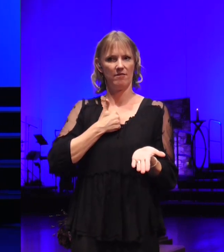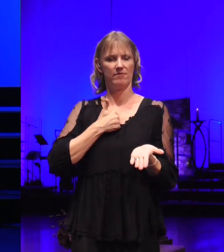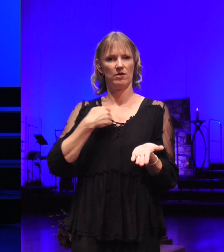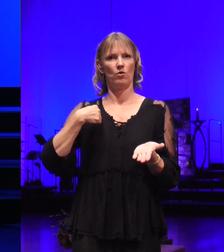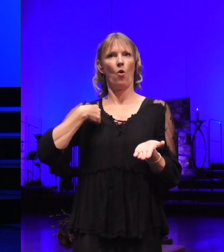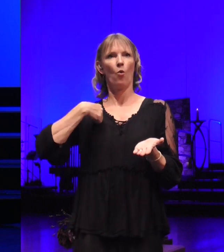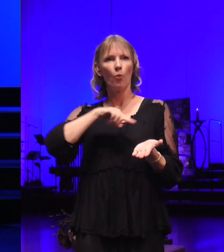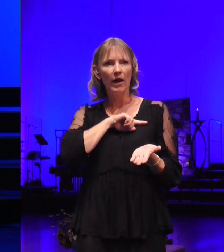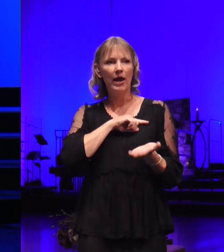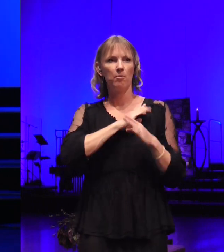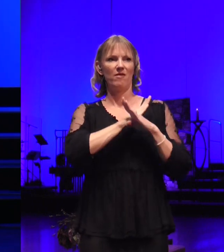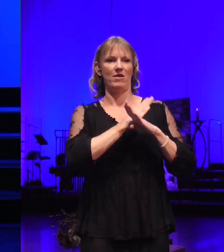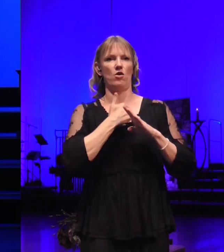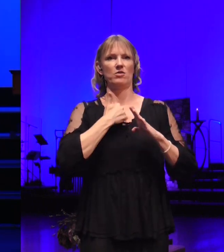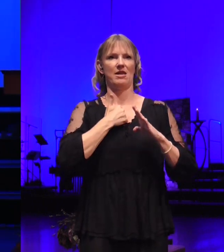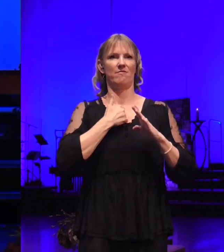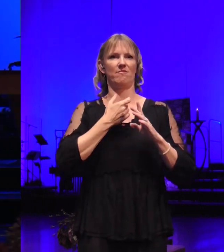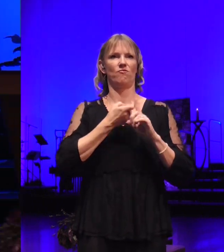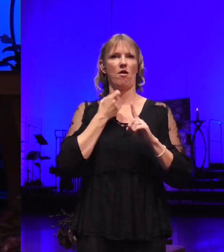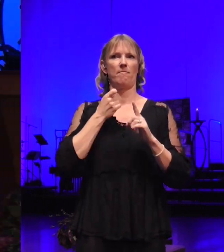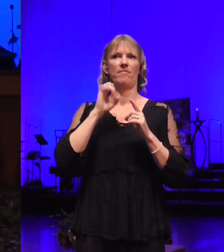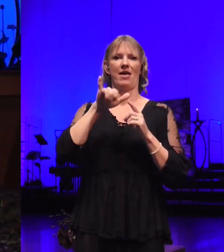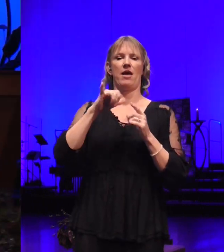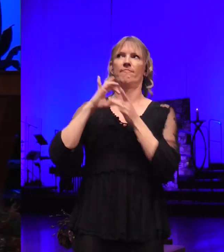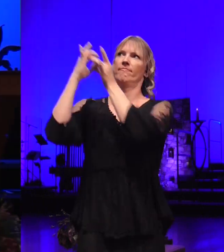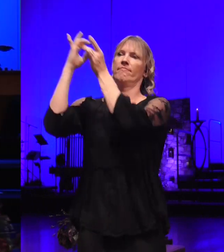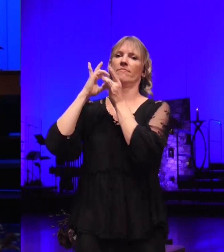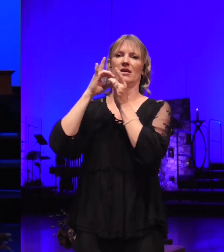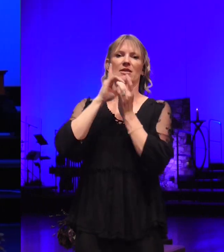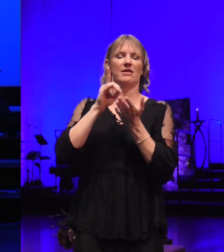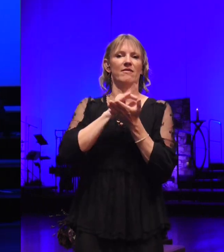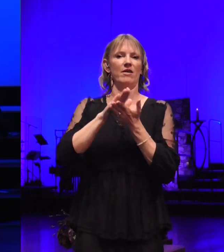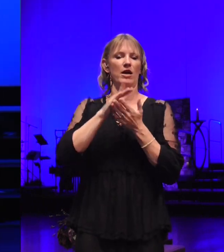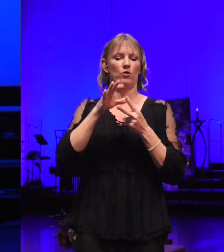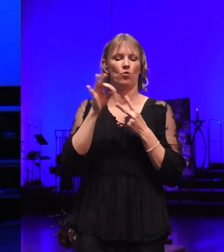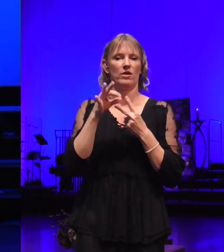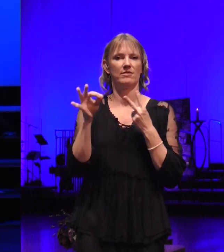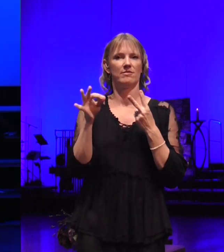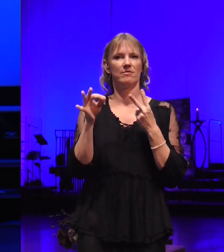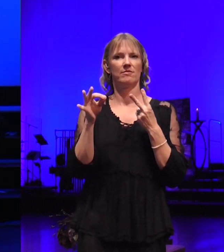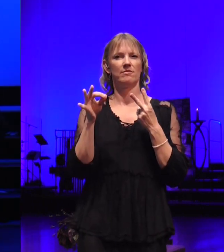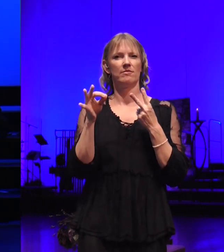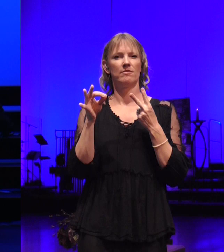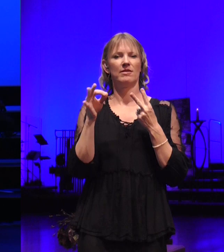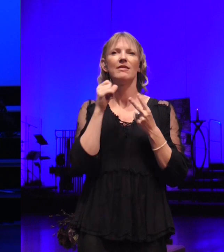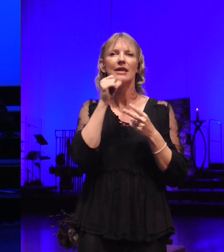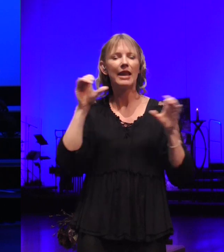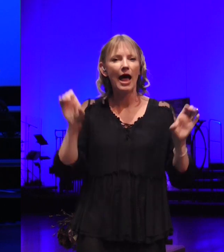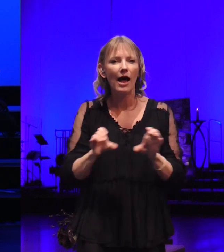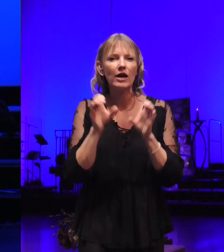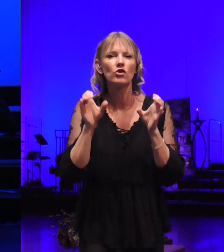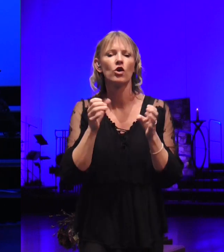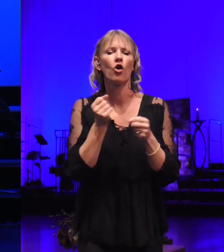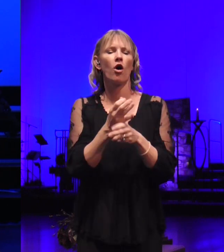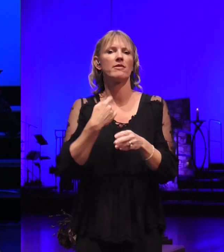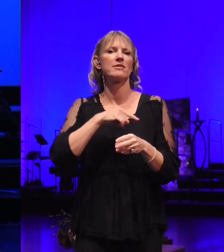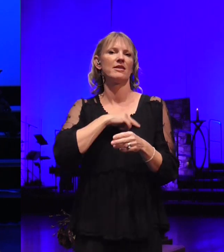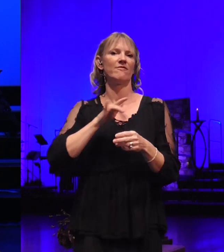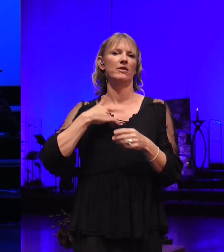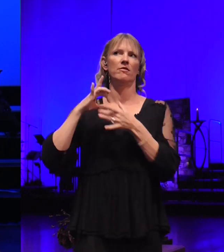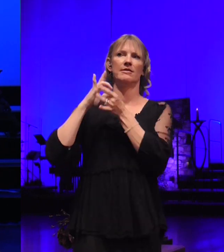choice and stay in a sorry kind of inaction that disconnects us from our